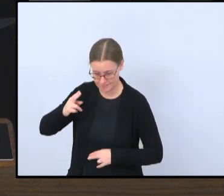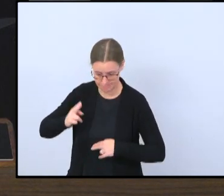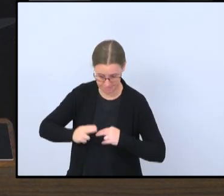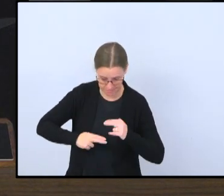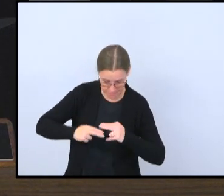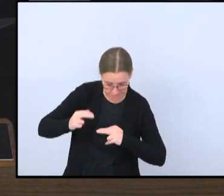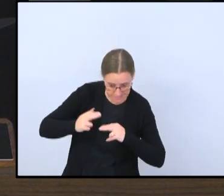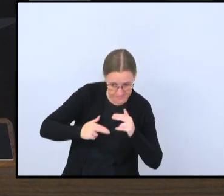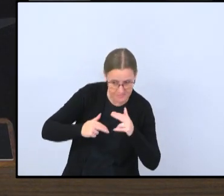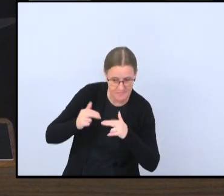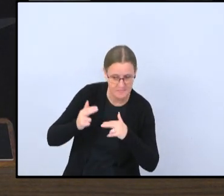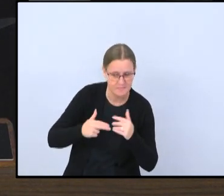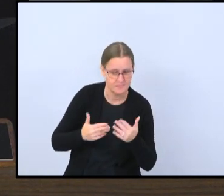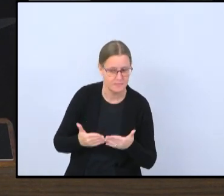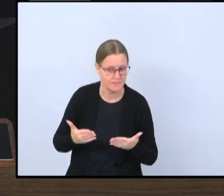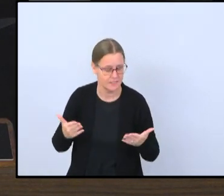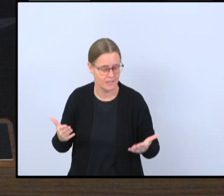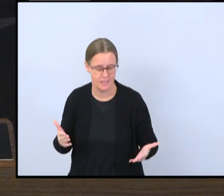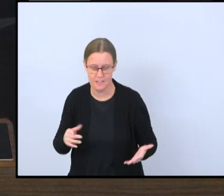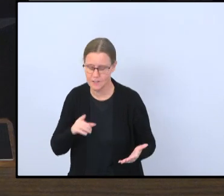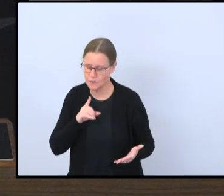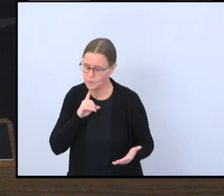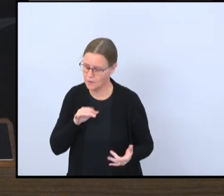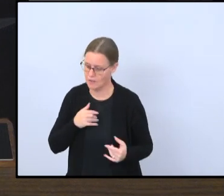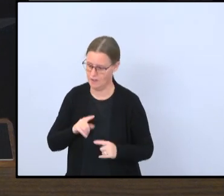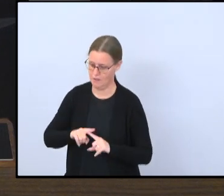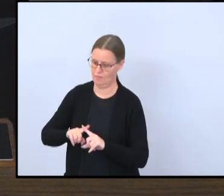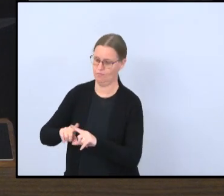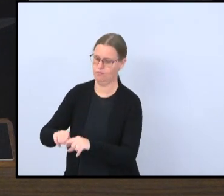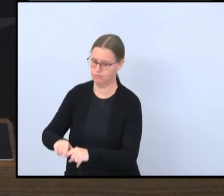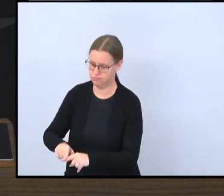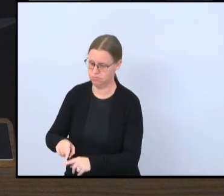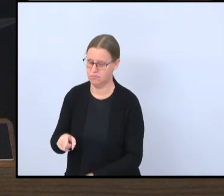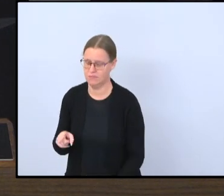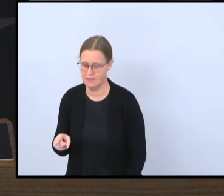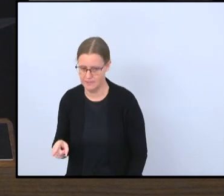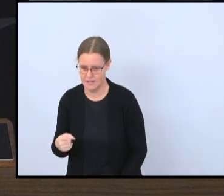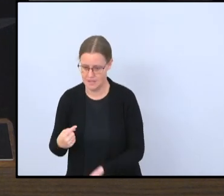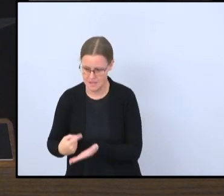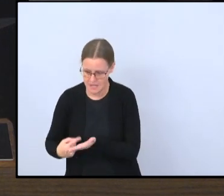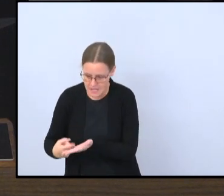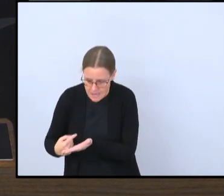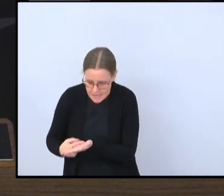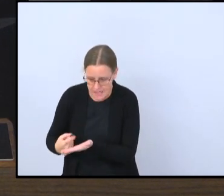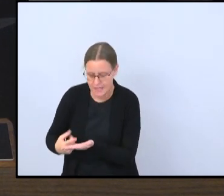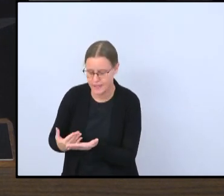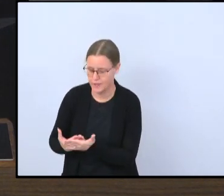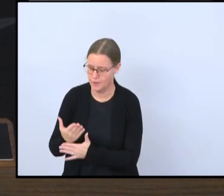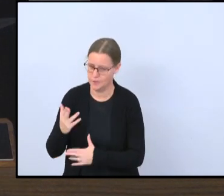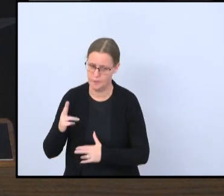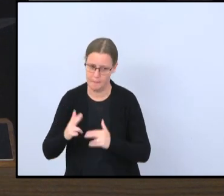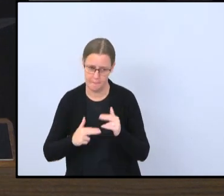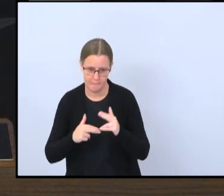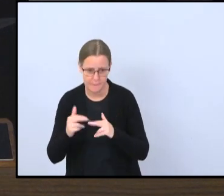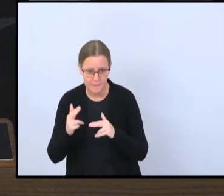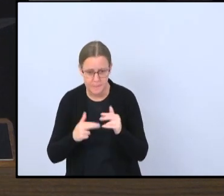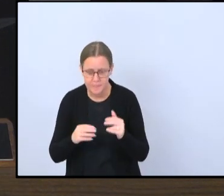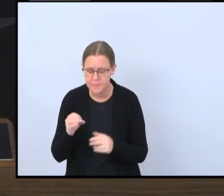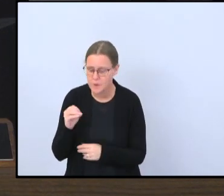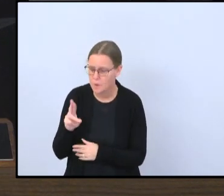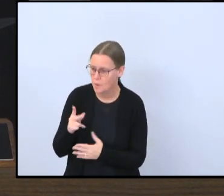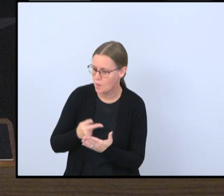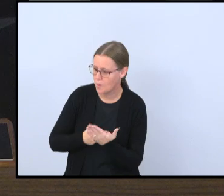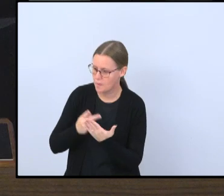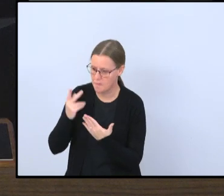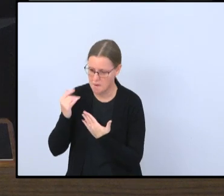construction has been so reliable when we have discussions about our new buildings or